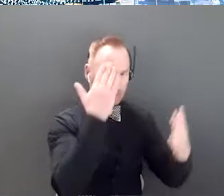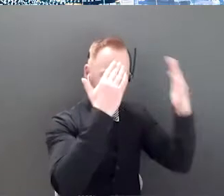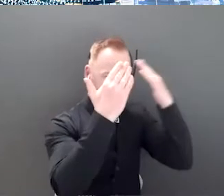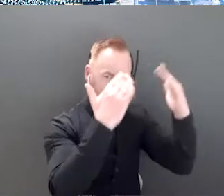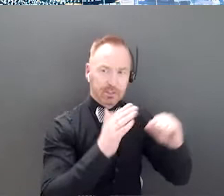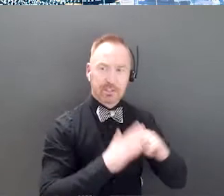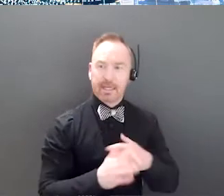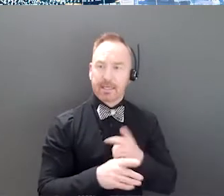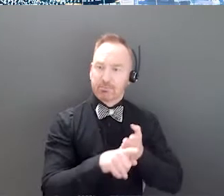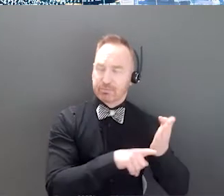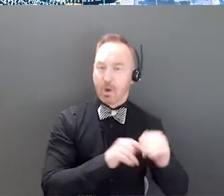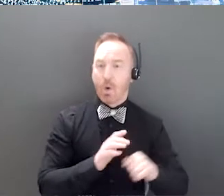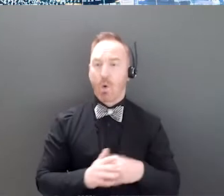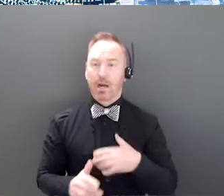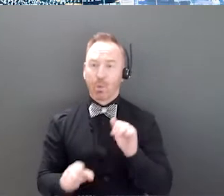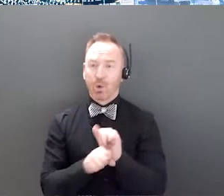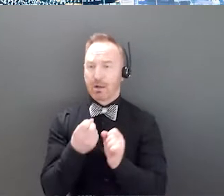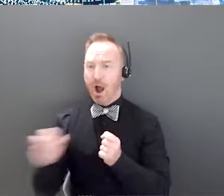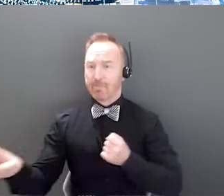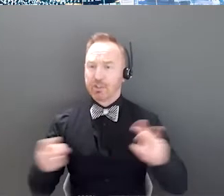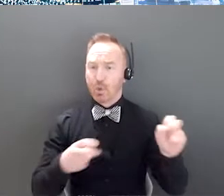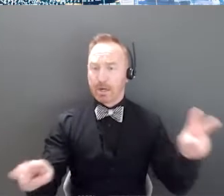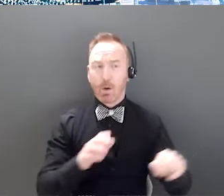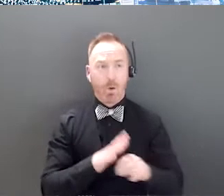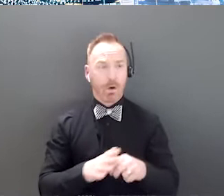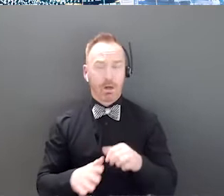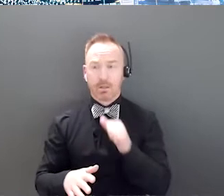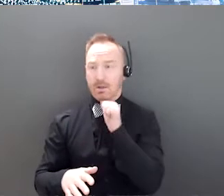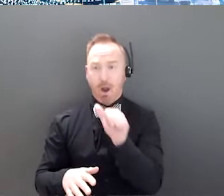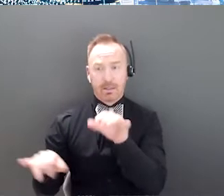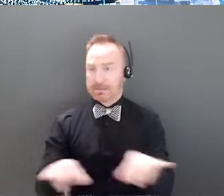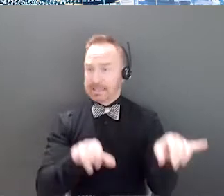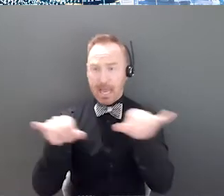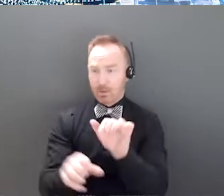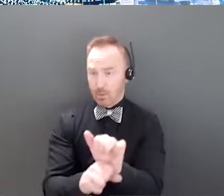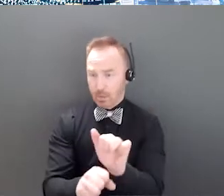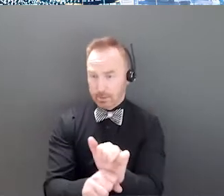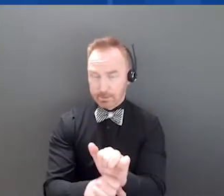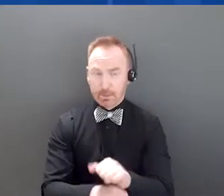offshoring of work, as well as the growth in non-standard work arrangements like gig work.